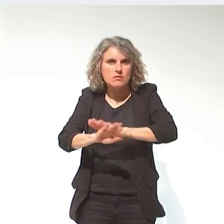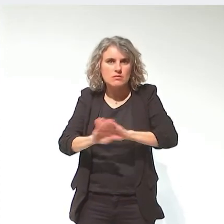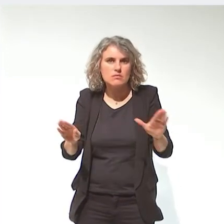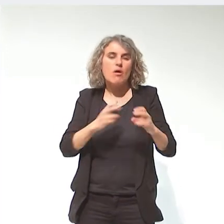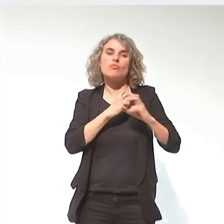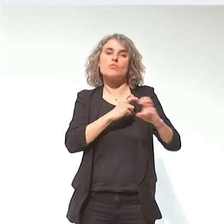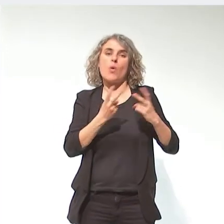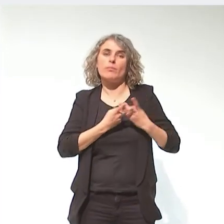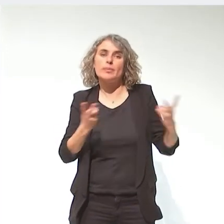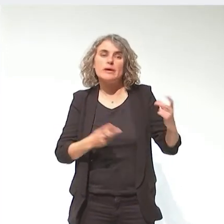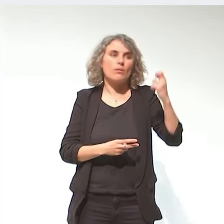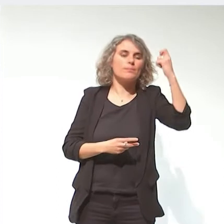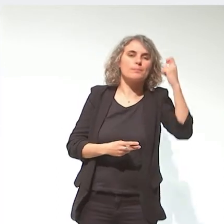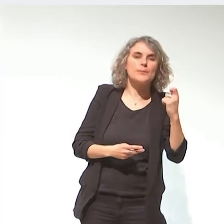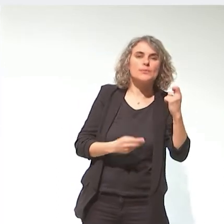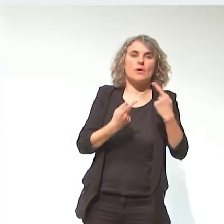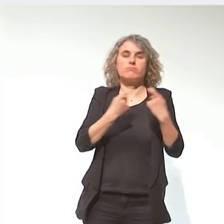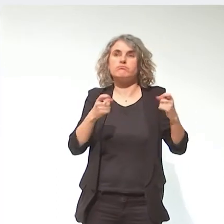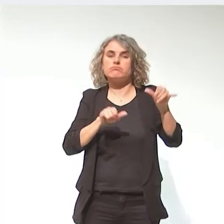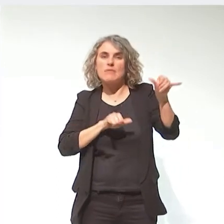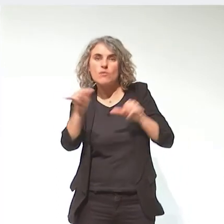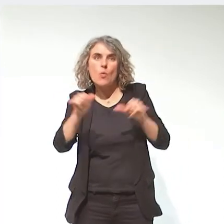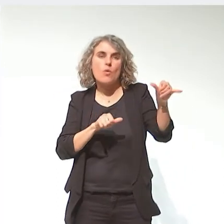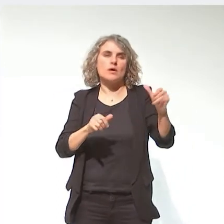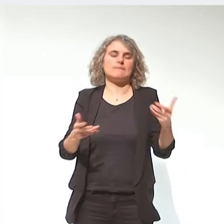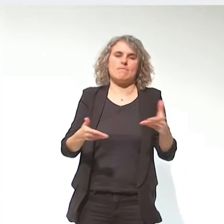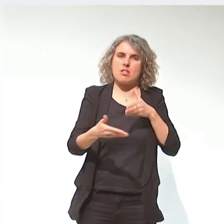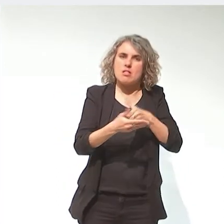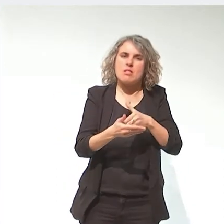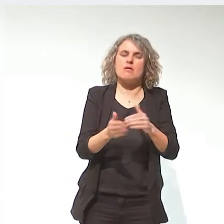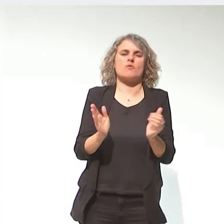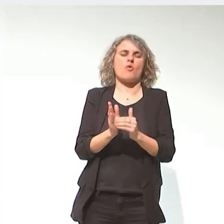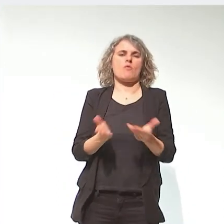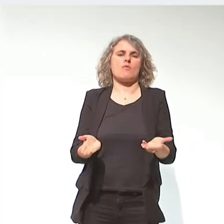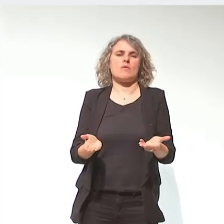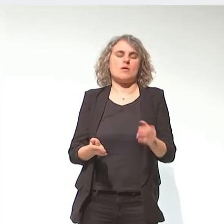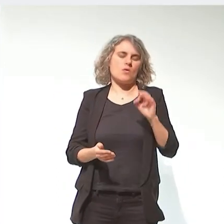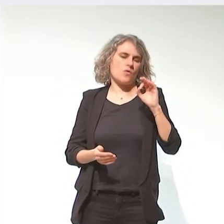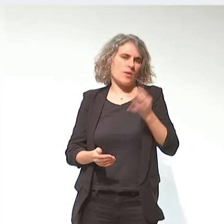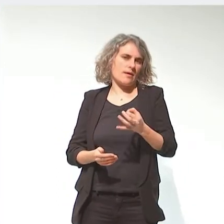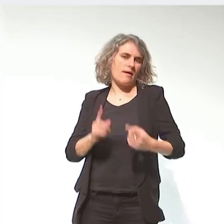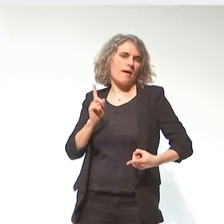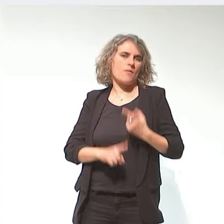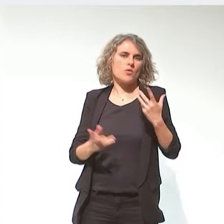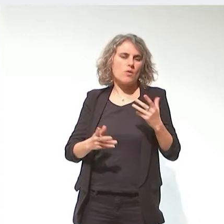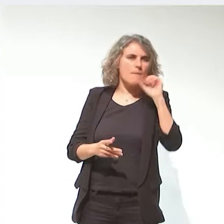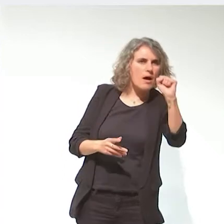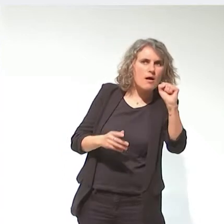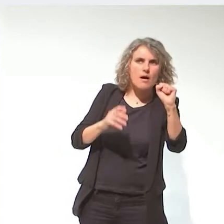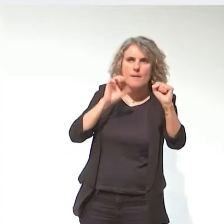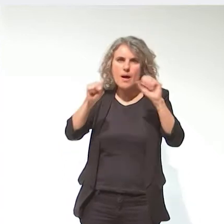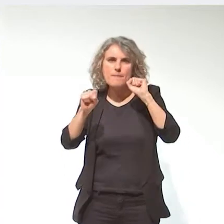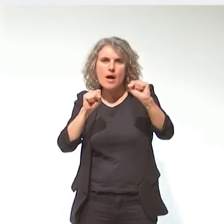have been made. So what the strategy is doing is this strategy is trying to see, okay, where are the main areas, where are the main challenges? So these are all areas where there